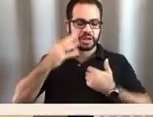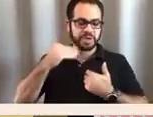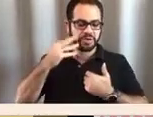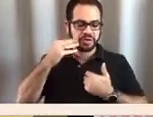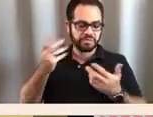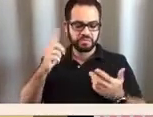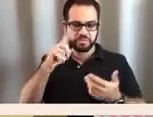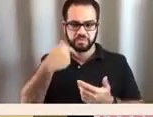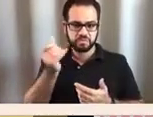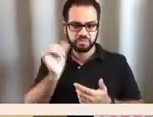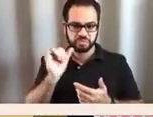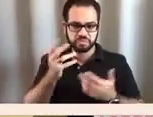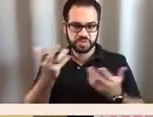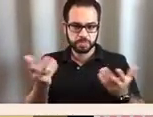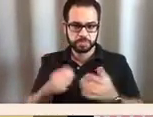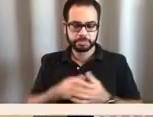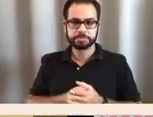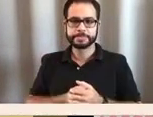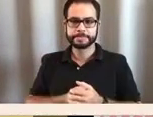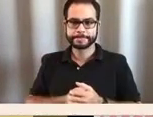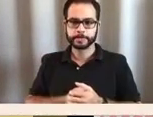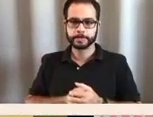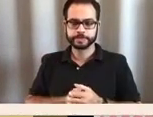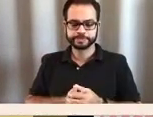have been.